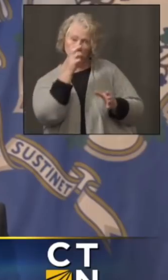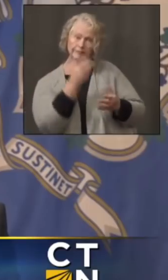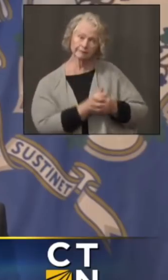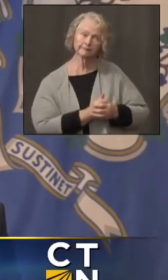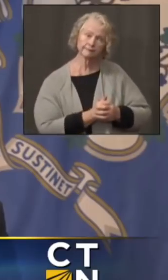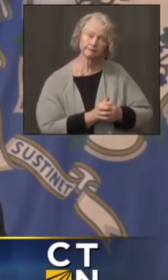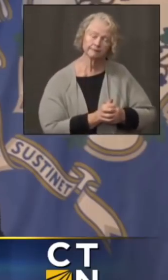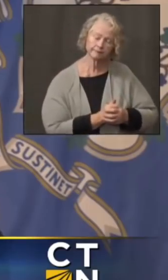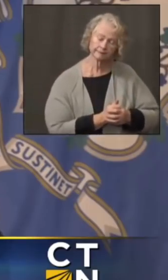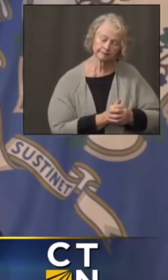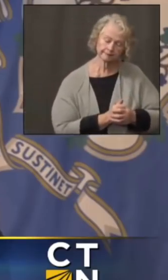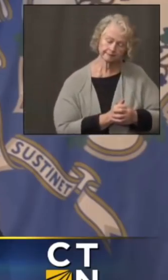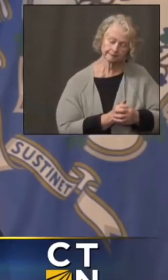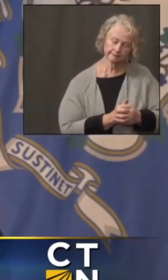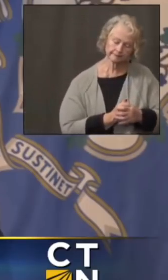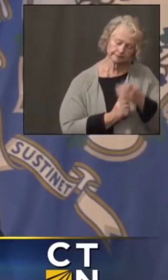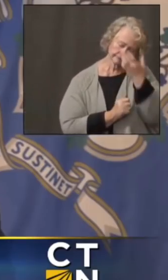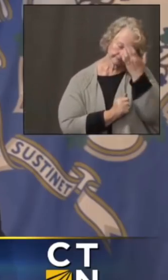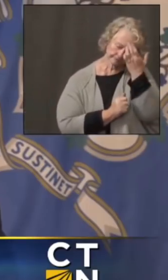strictness.